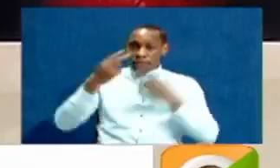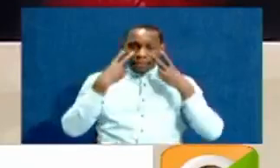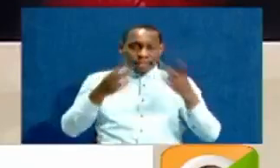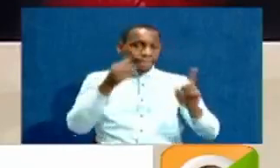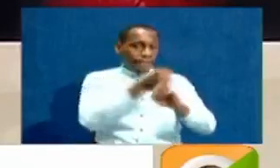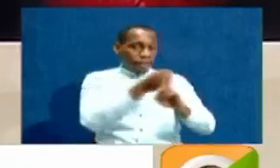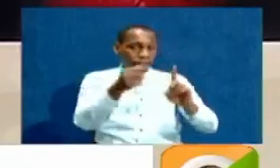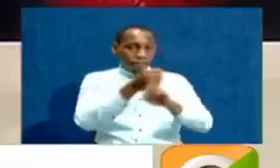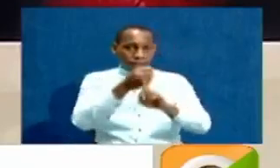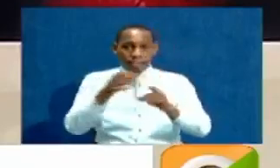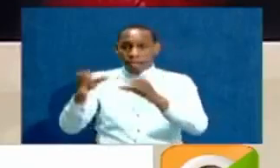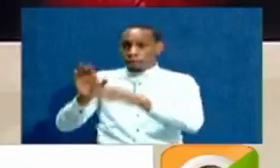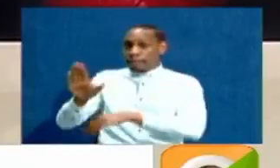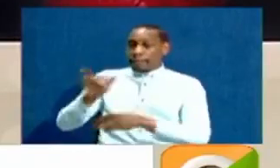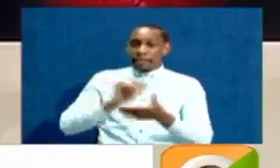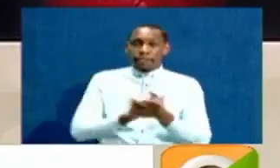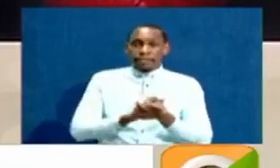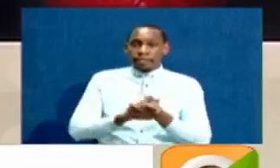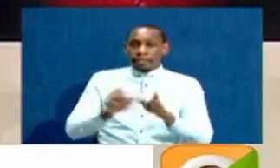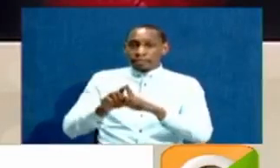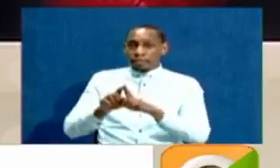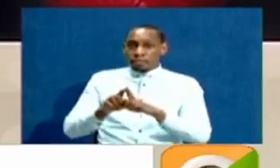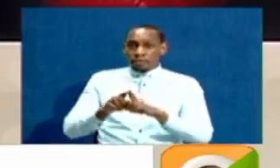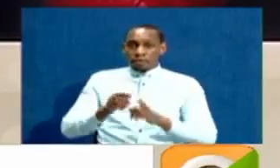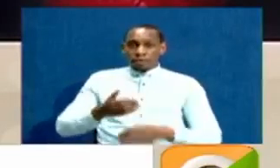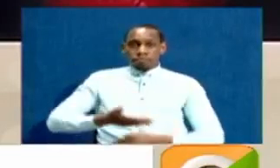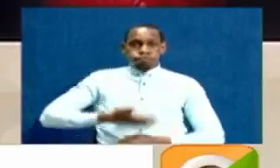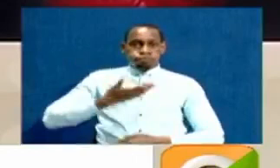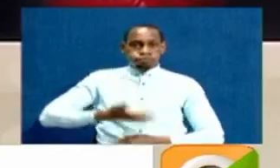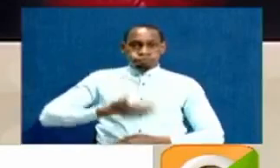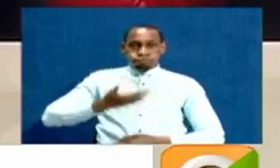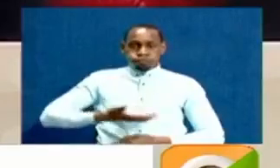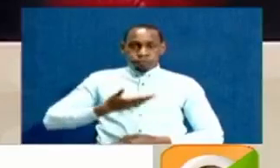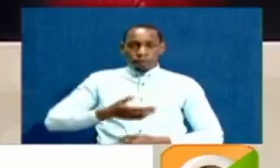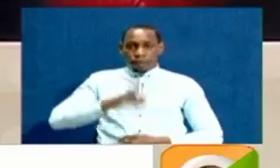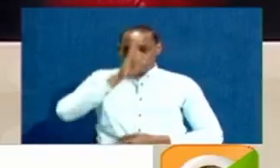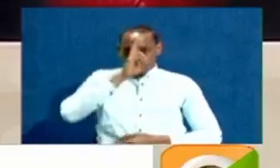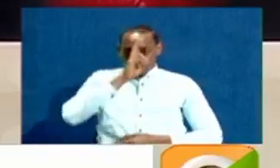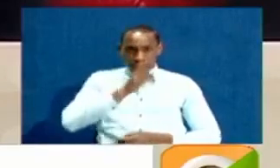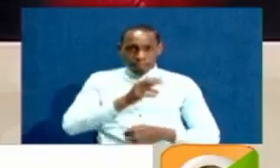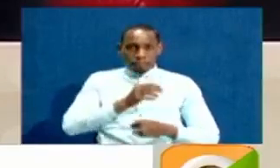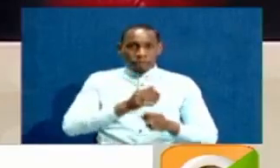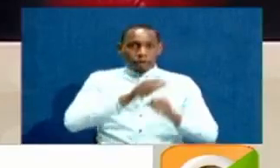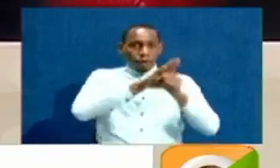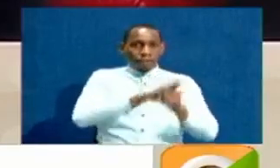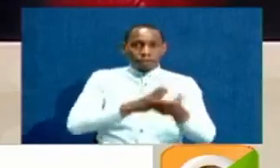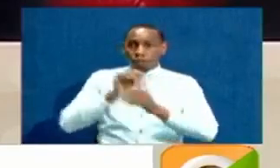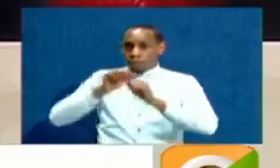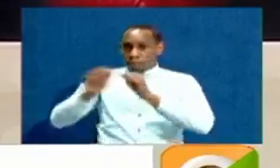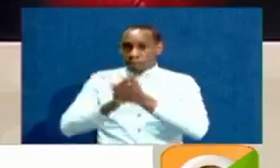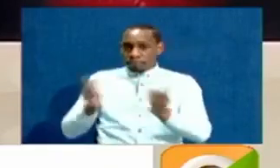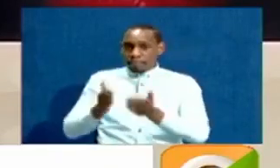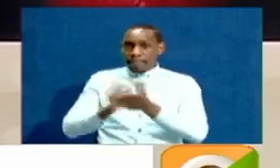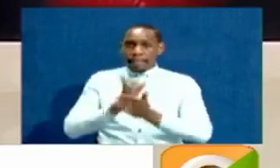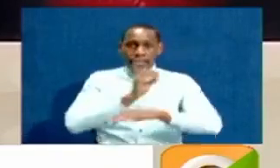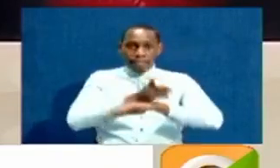such violence in his community and vented his frustration at abusive police through boxing, cultivating